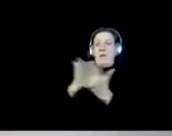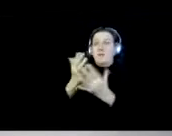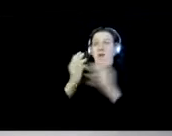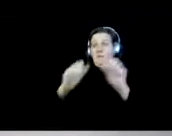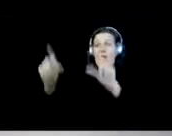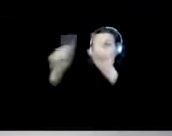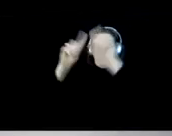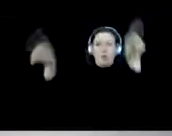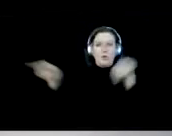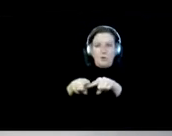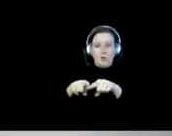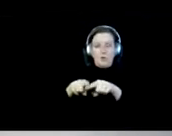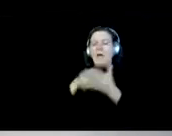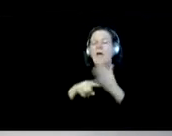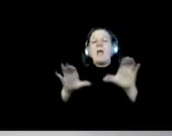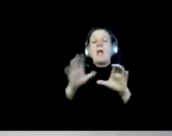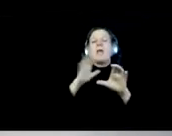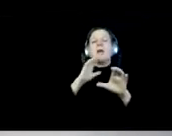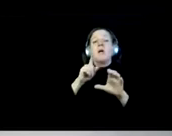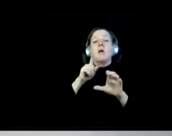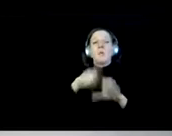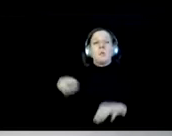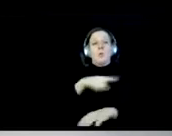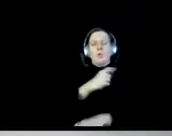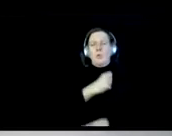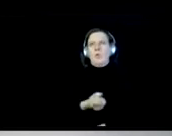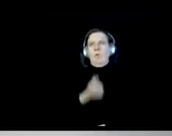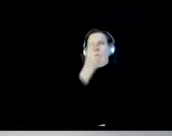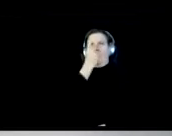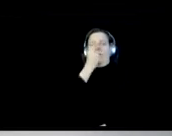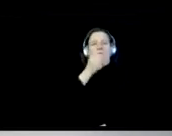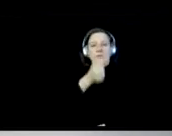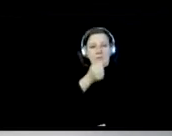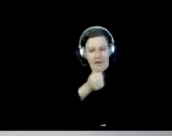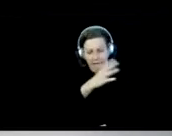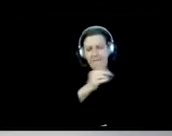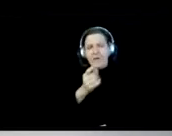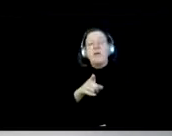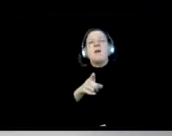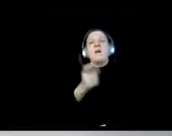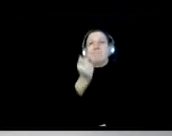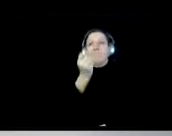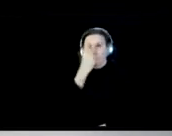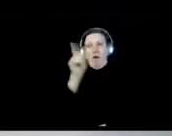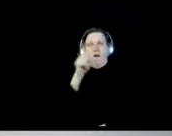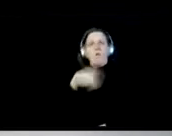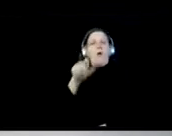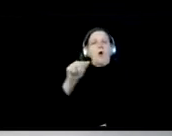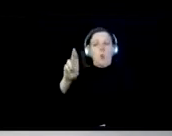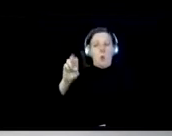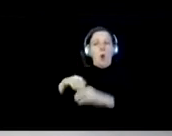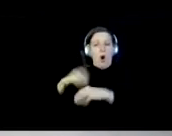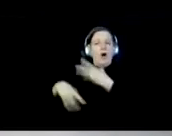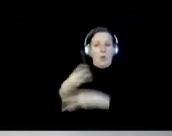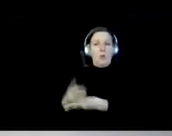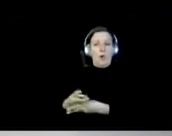does to your sense of self and your sense of where you are in the world. Yeah, and being